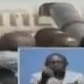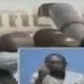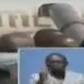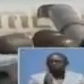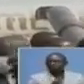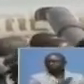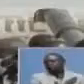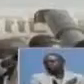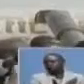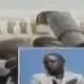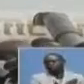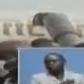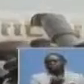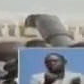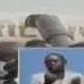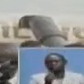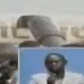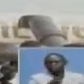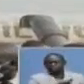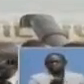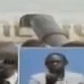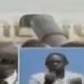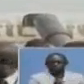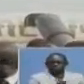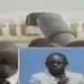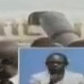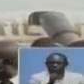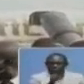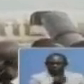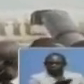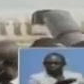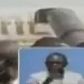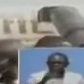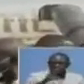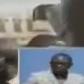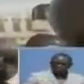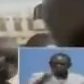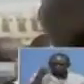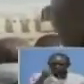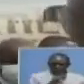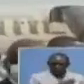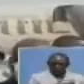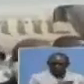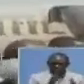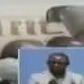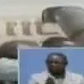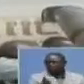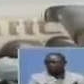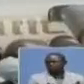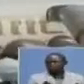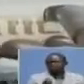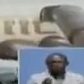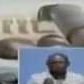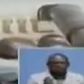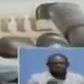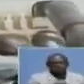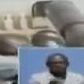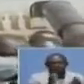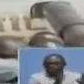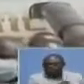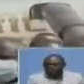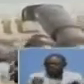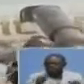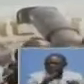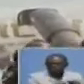best of our abilities to benefit the people of Zambia. I emphasize, whatever we do, you will see this